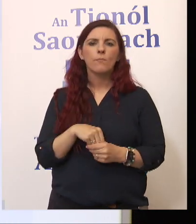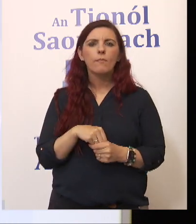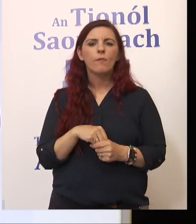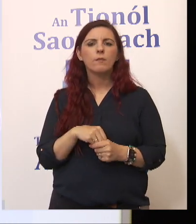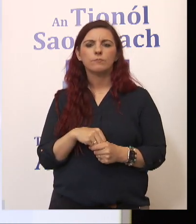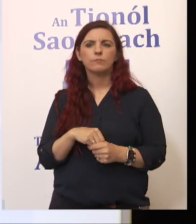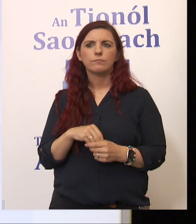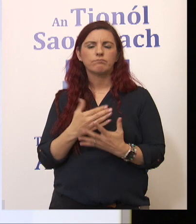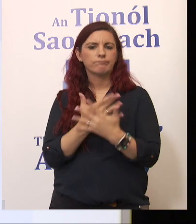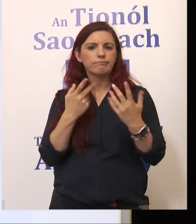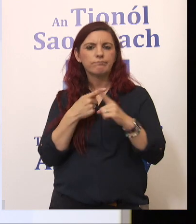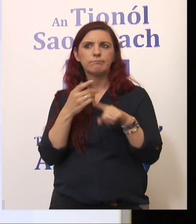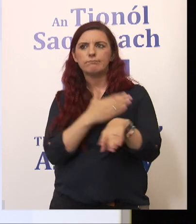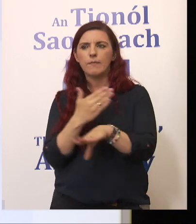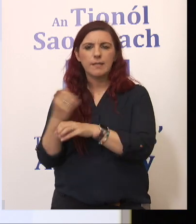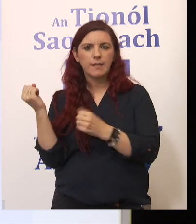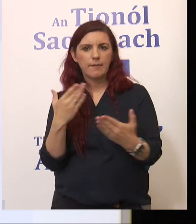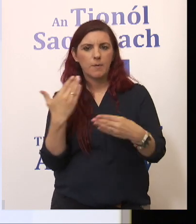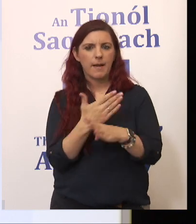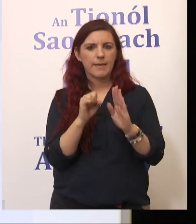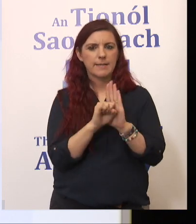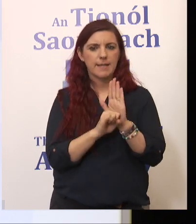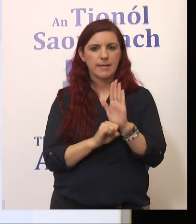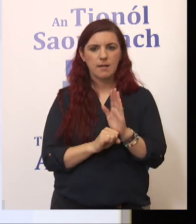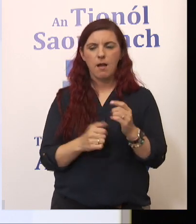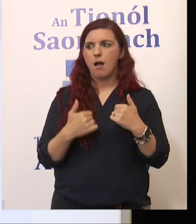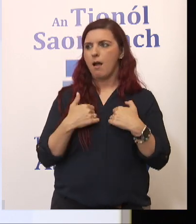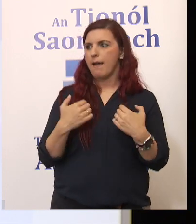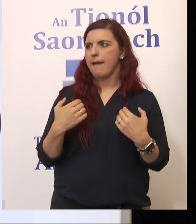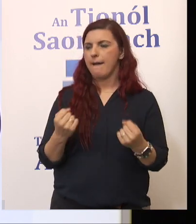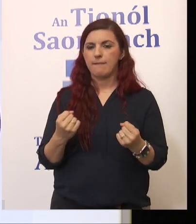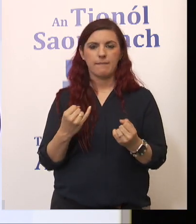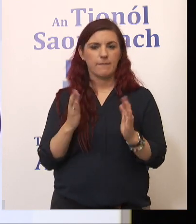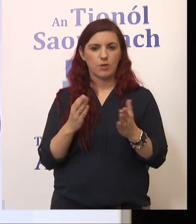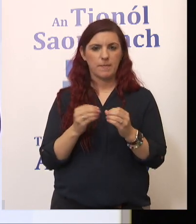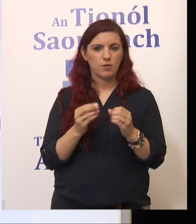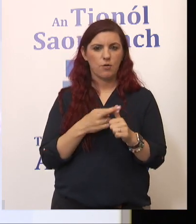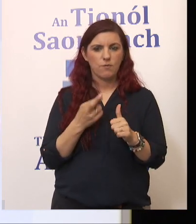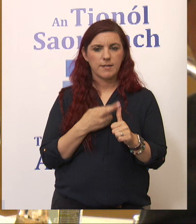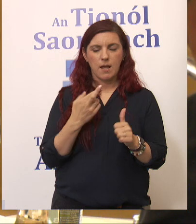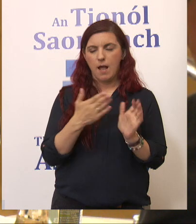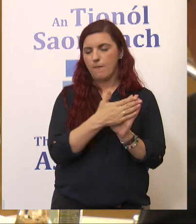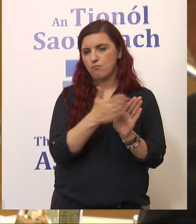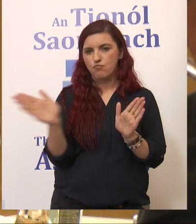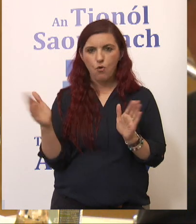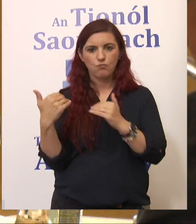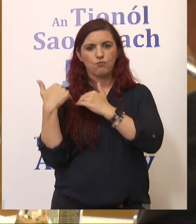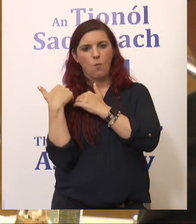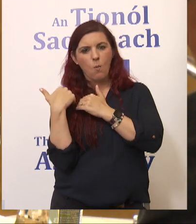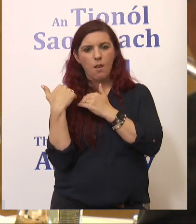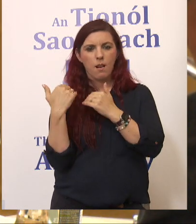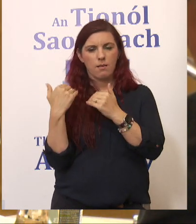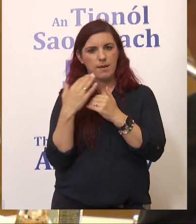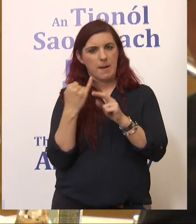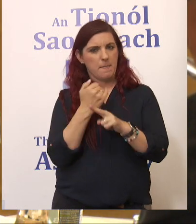of the functions delivered by the state. I have, as I say, a very, very broad government department,